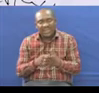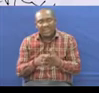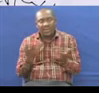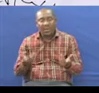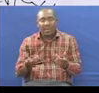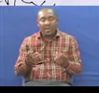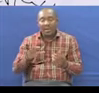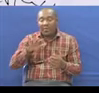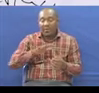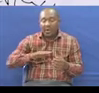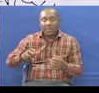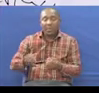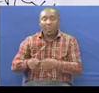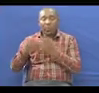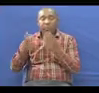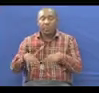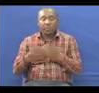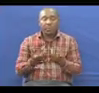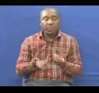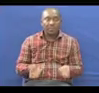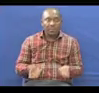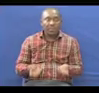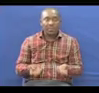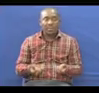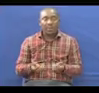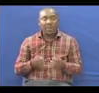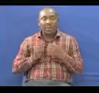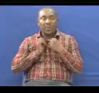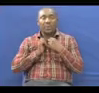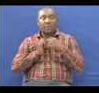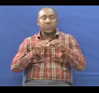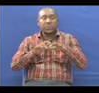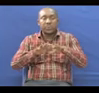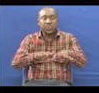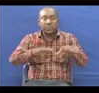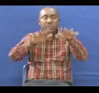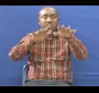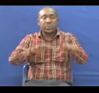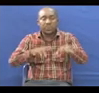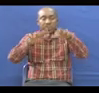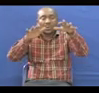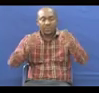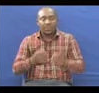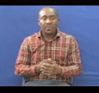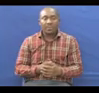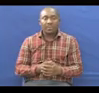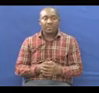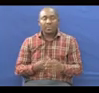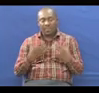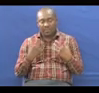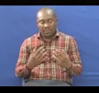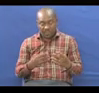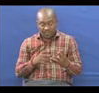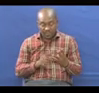etc., etc. That's why I said the human populations face problems. And the last characteristics here is that